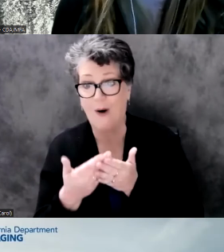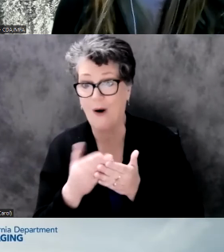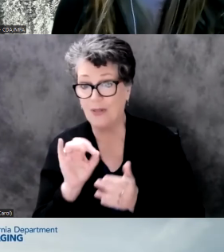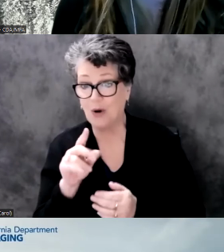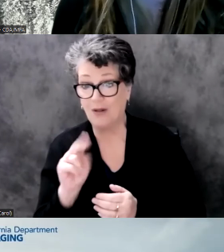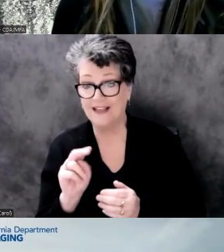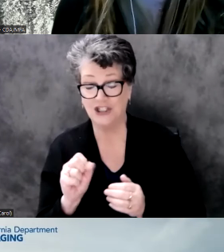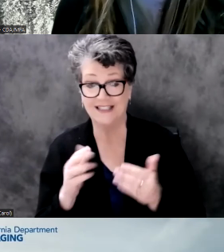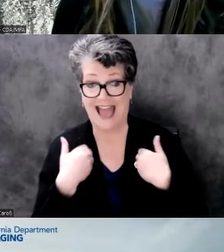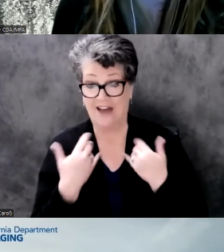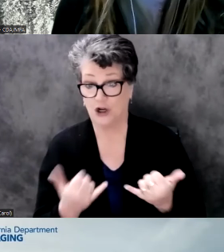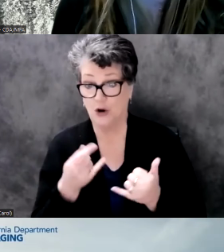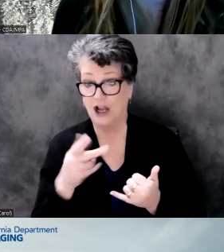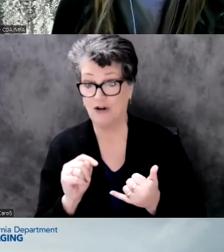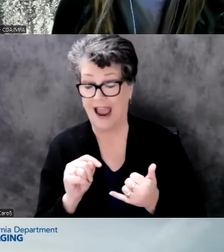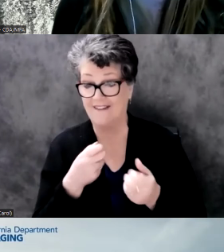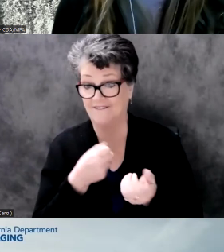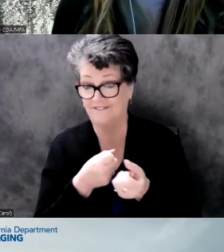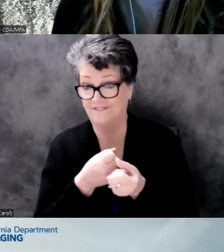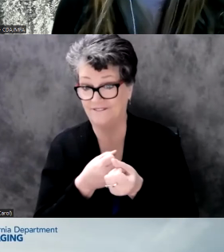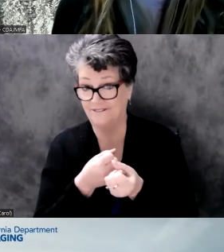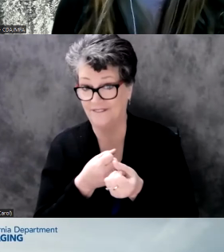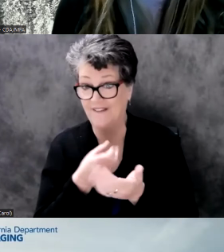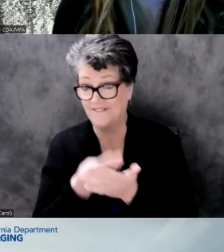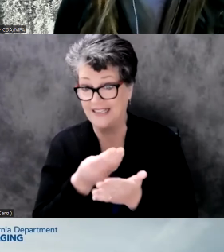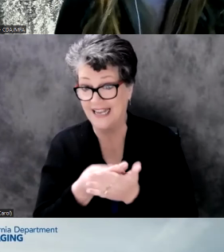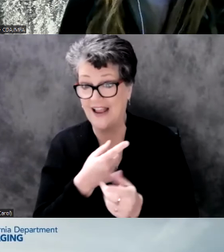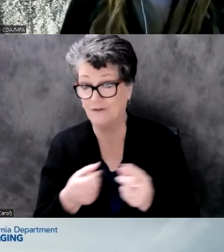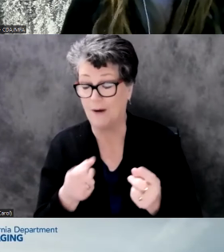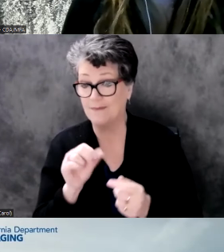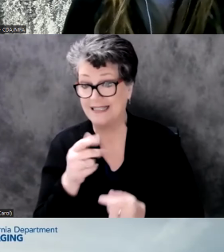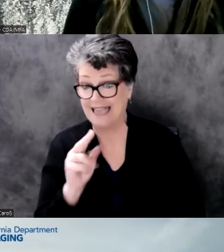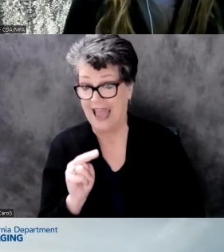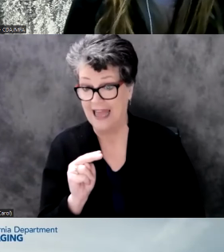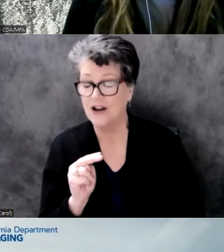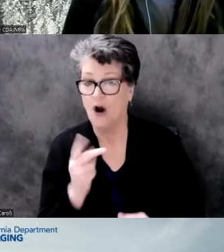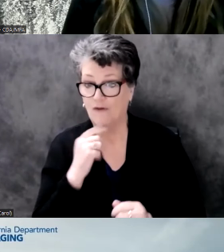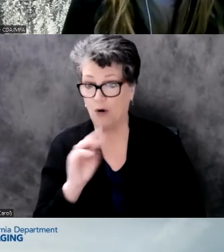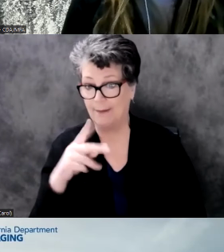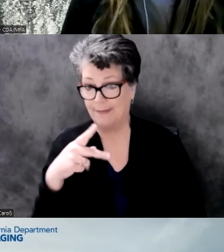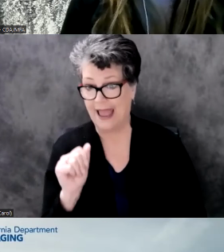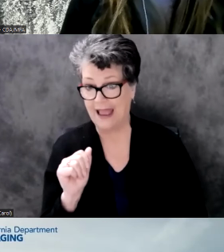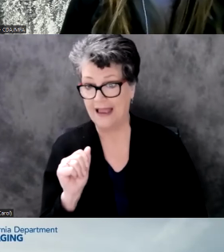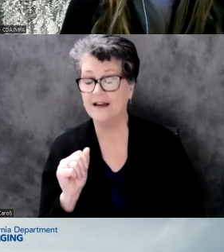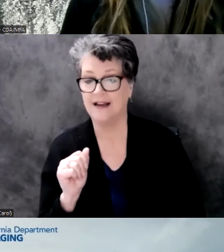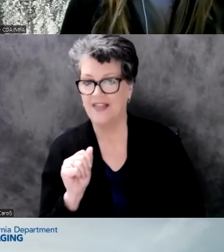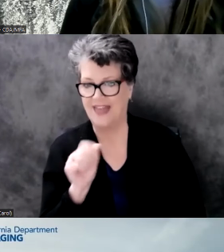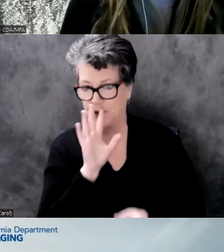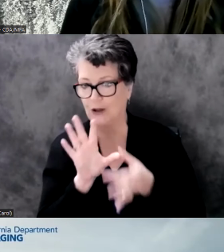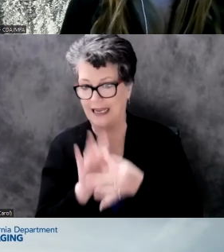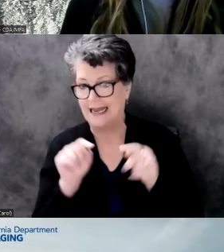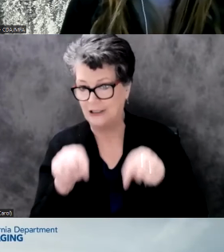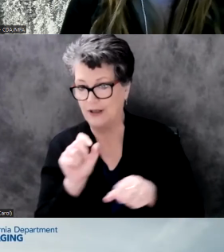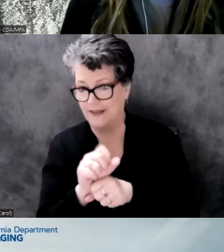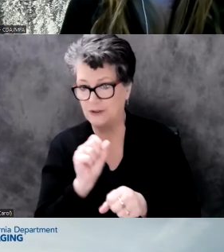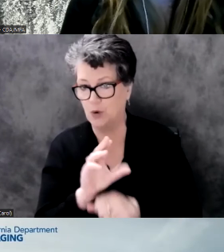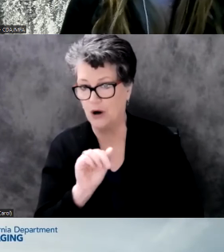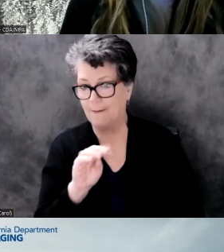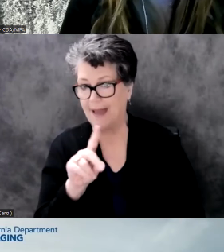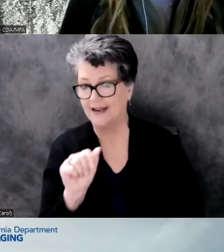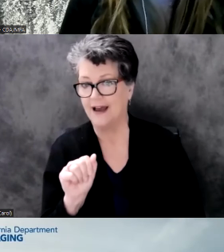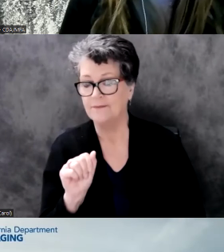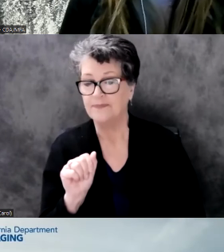current grant funding from the SCAN Foundation to hold an event around the Master Plan for Aging, which is certainly connected to this work, Amanda. So I